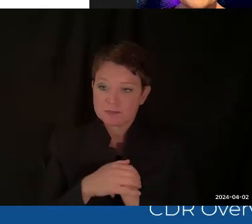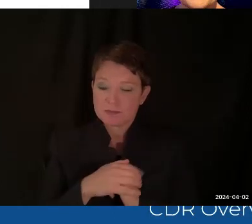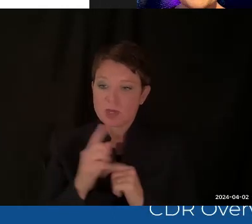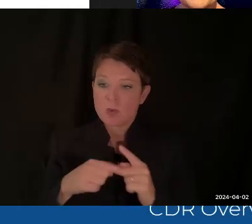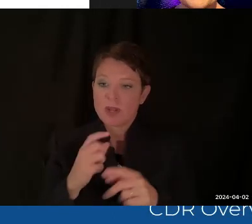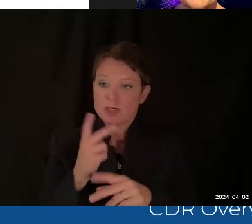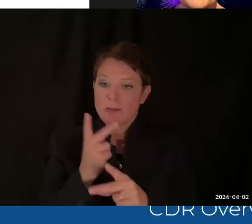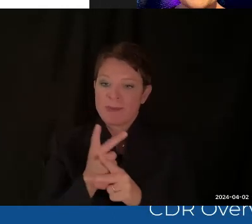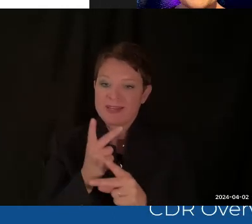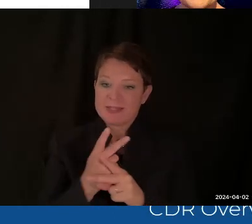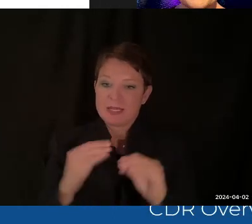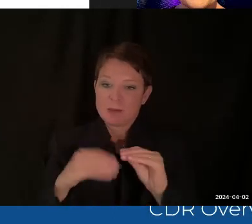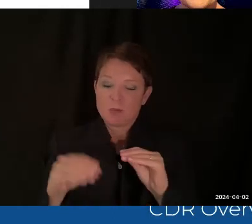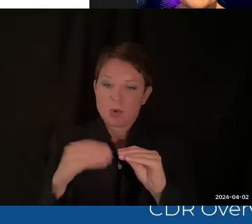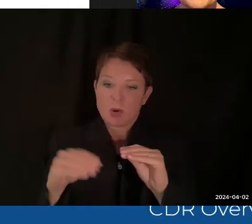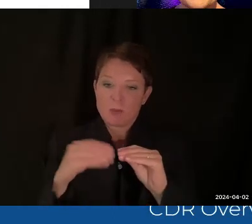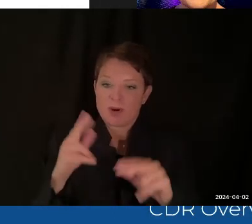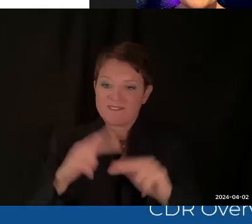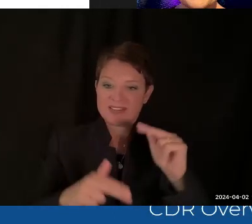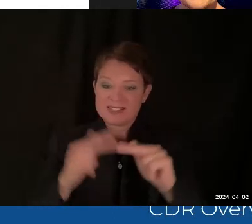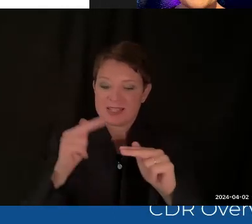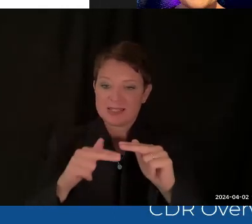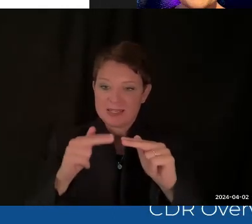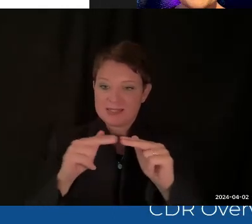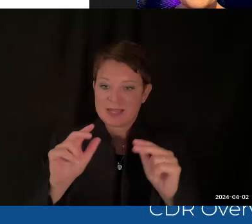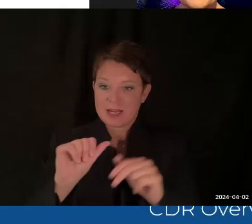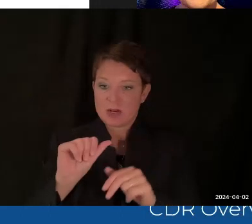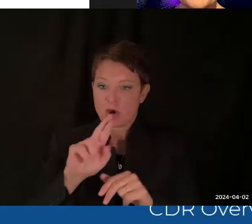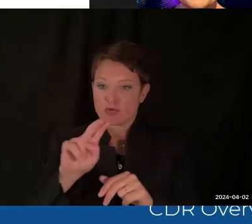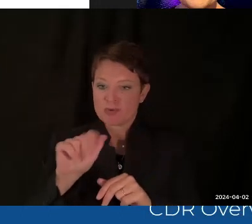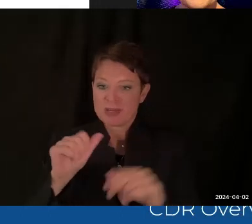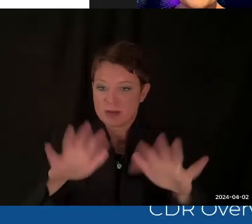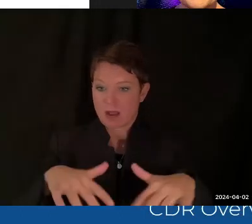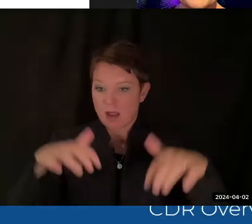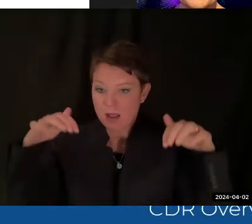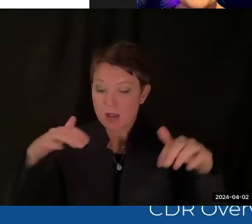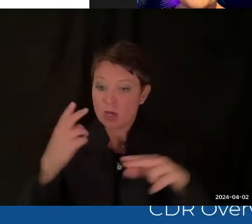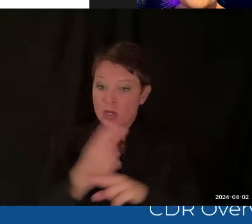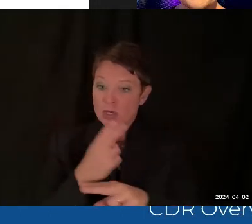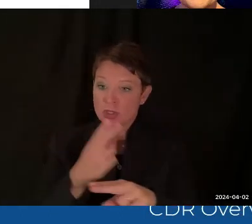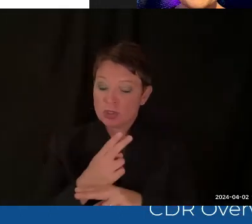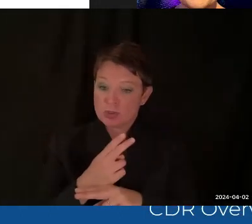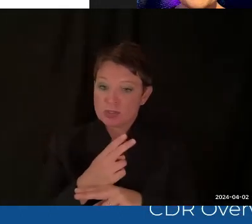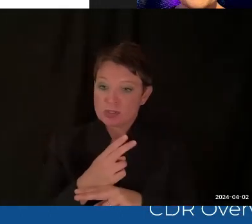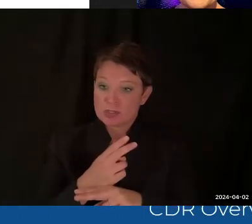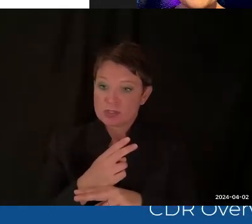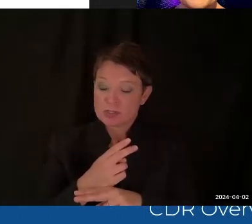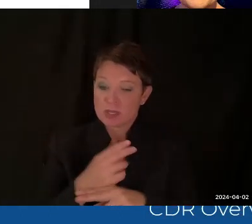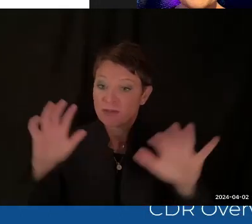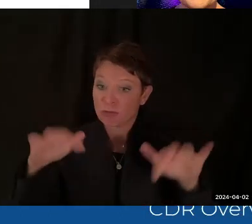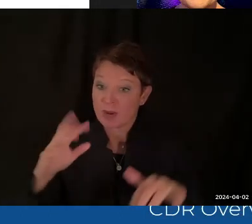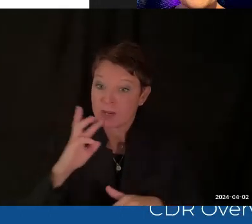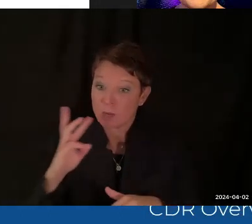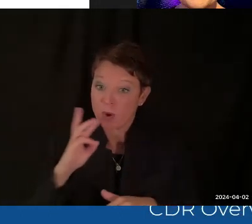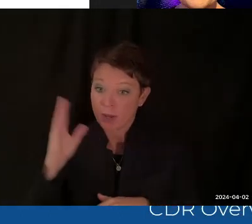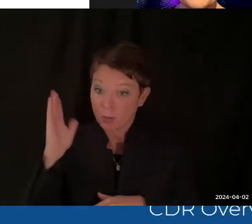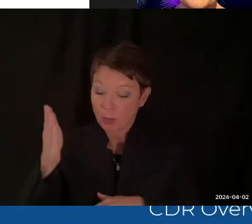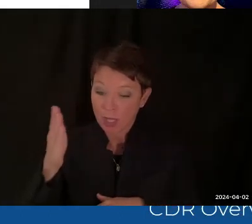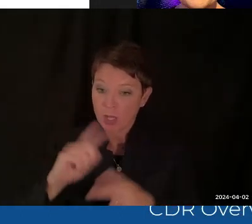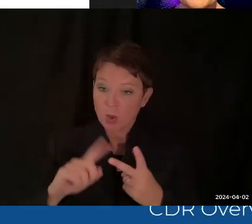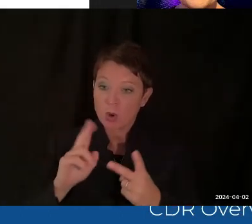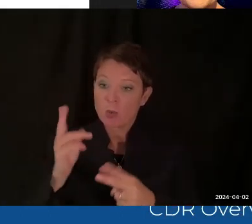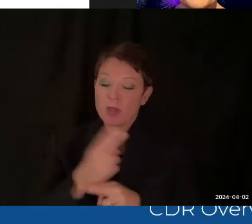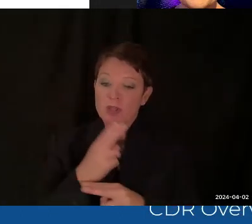When you're maintaining more and more facilities and arenas, is there going to be a use of gray water in these plans, or are you